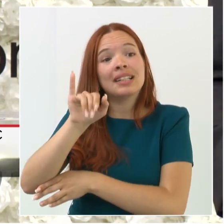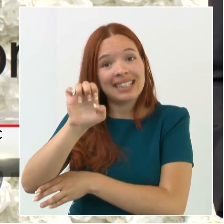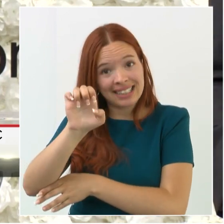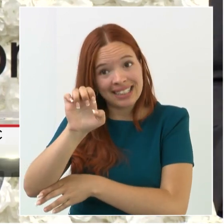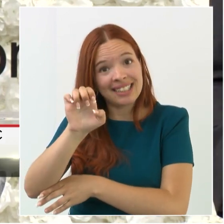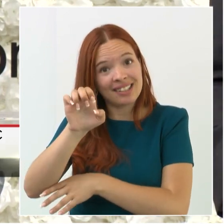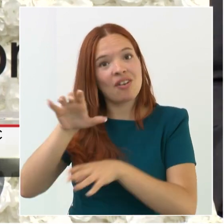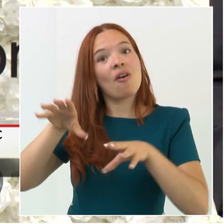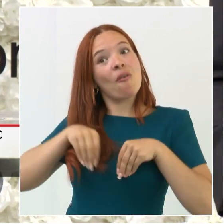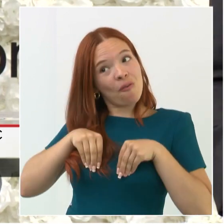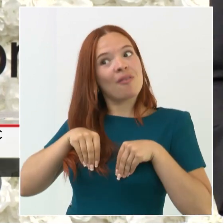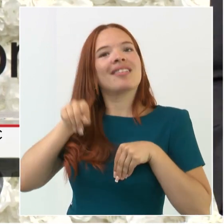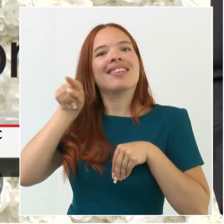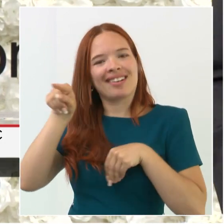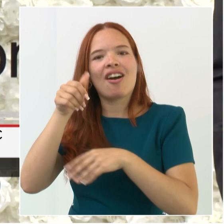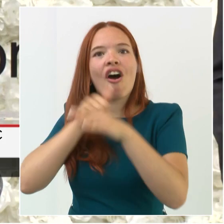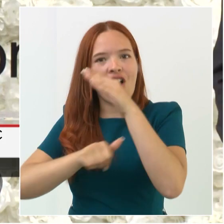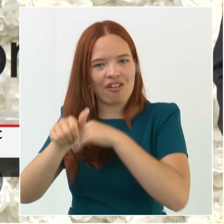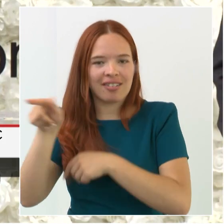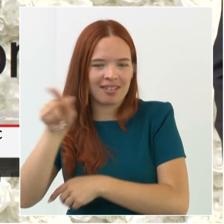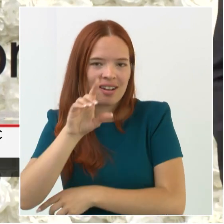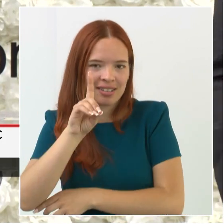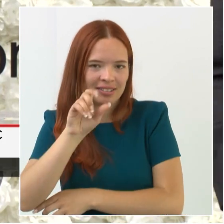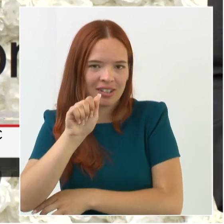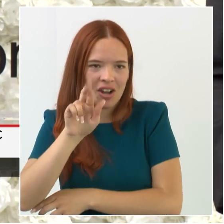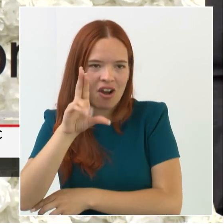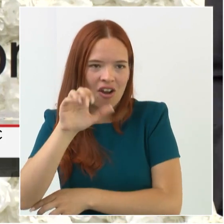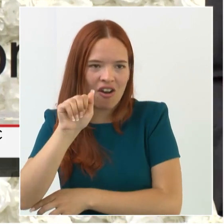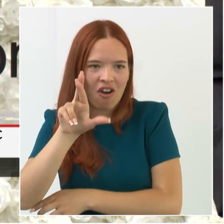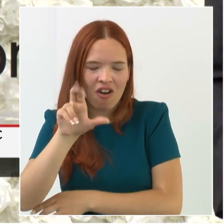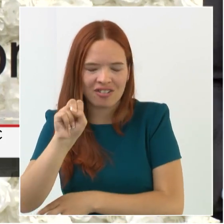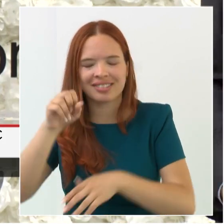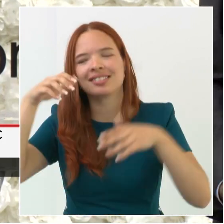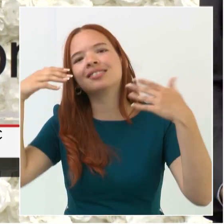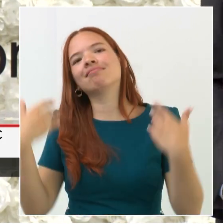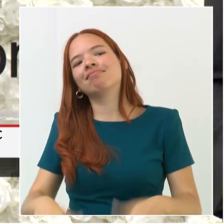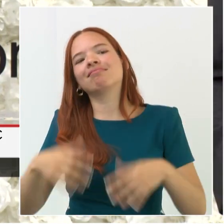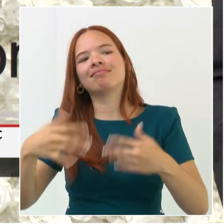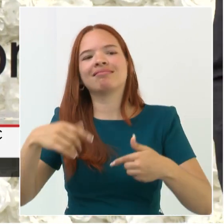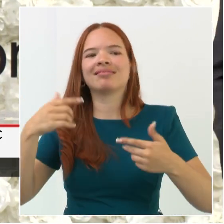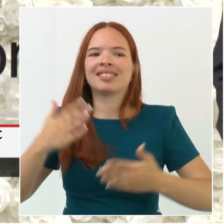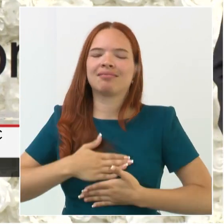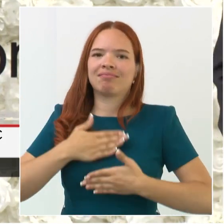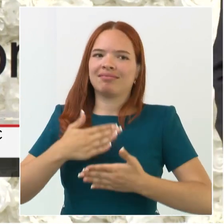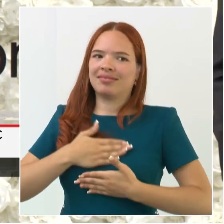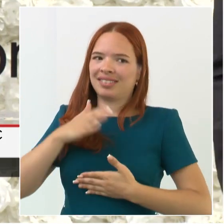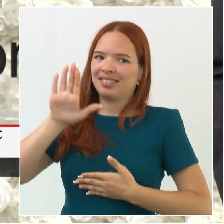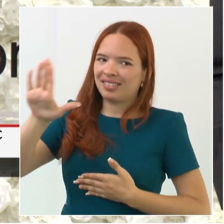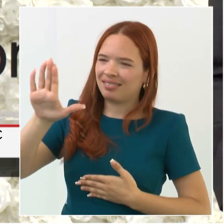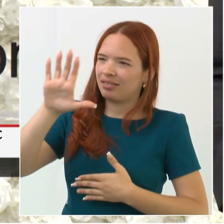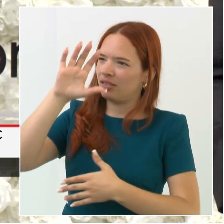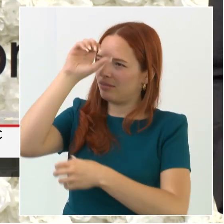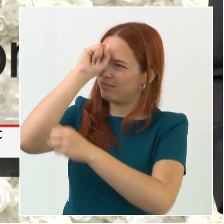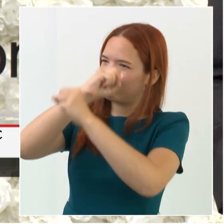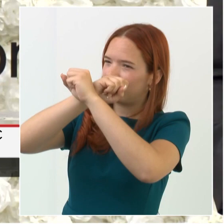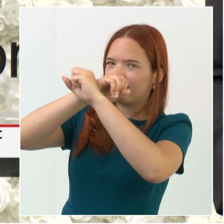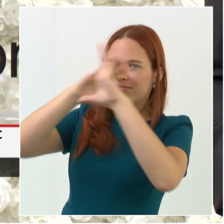have a partner that saw the vision that the company has, but more importantly, he had a vision for bringing a